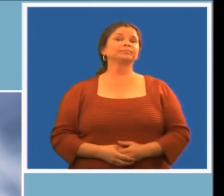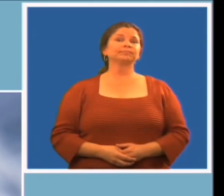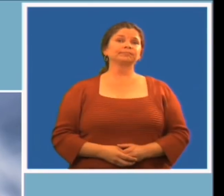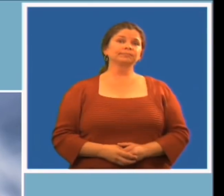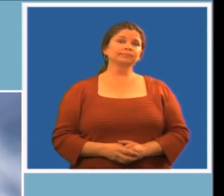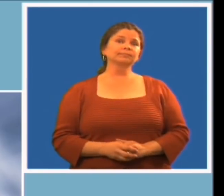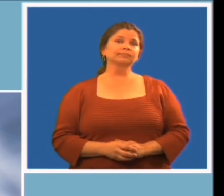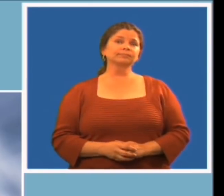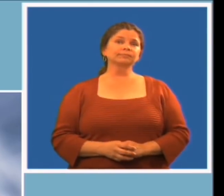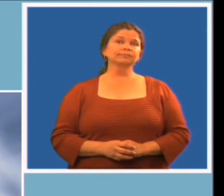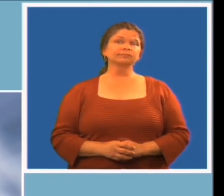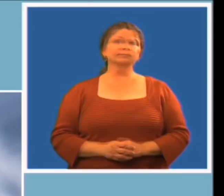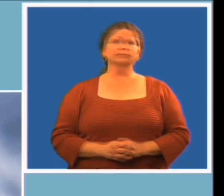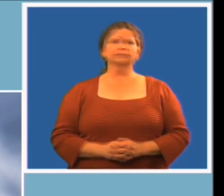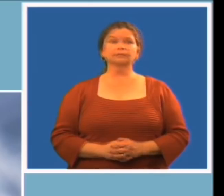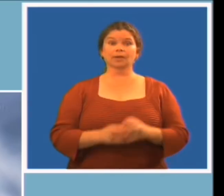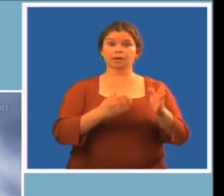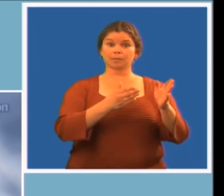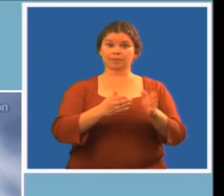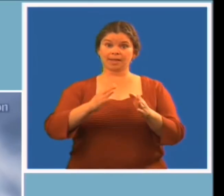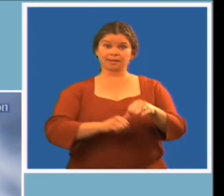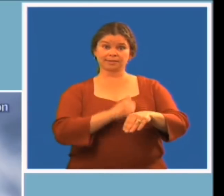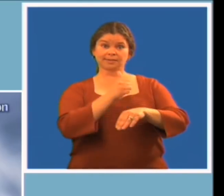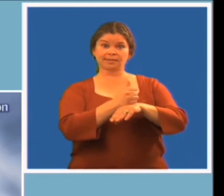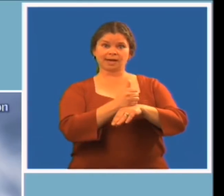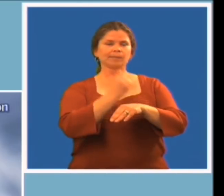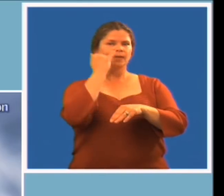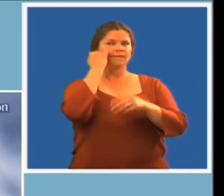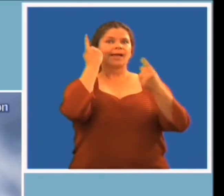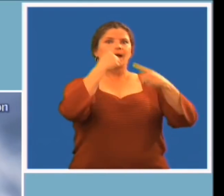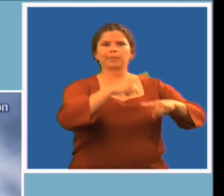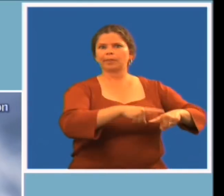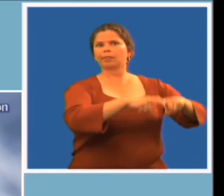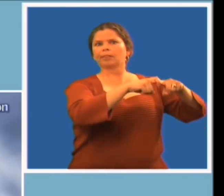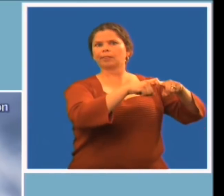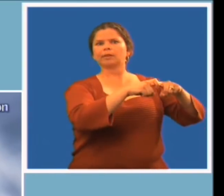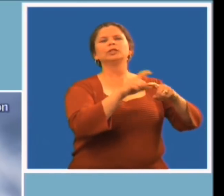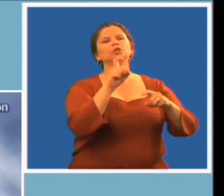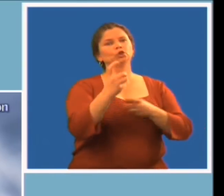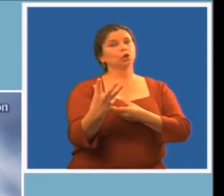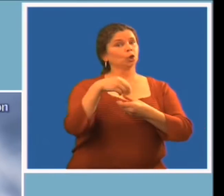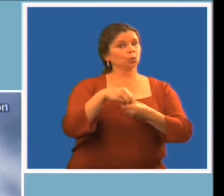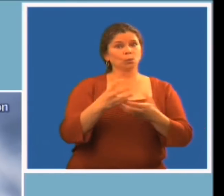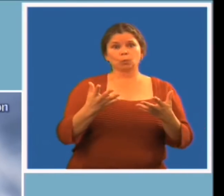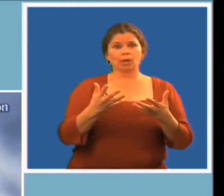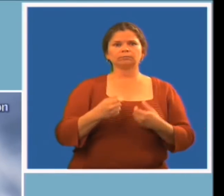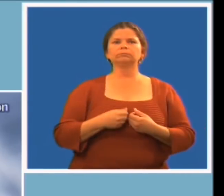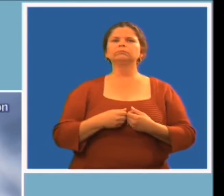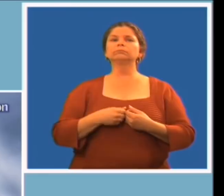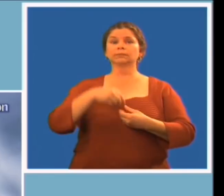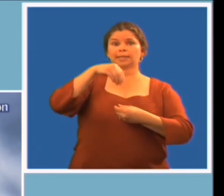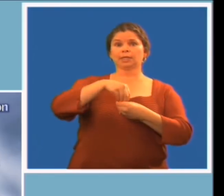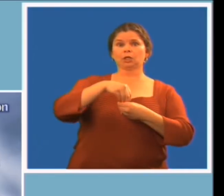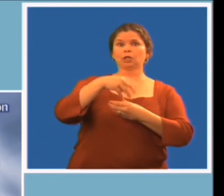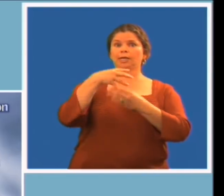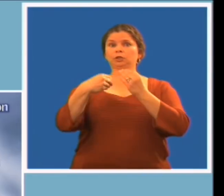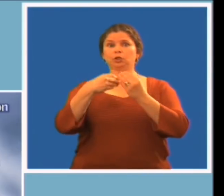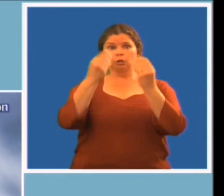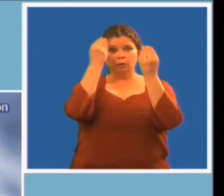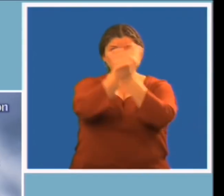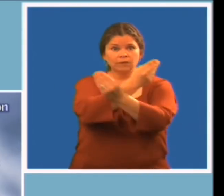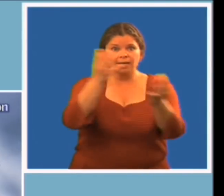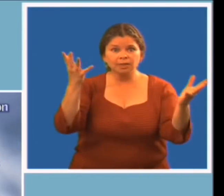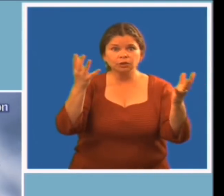message on the telephone or website. A plan to deal with an interruption should include consideration